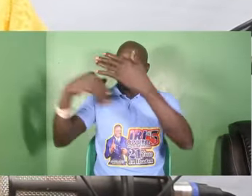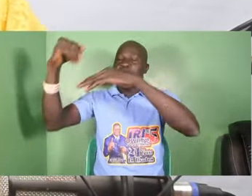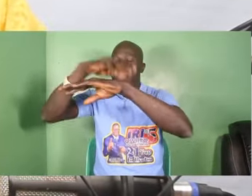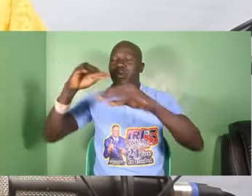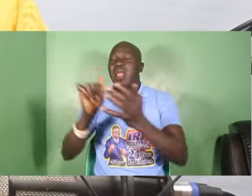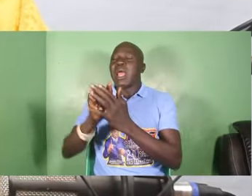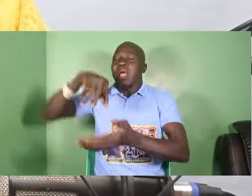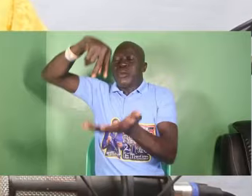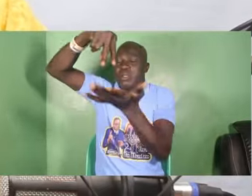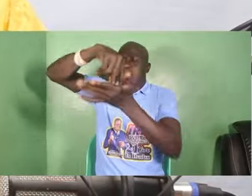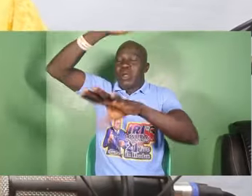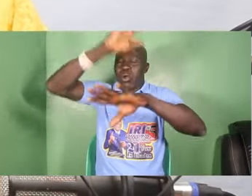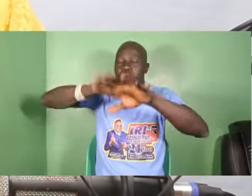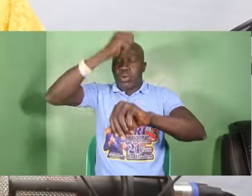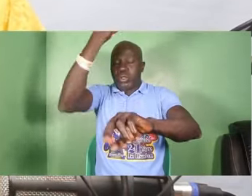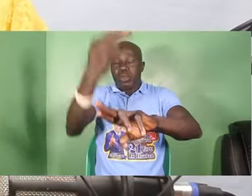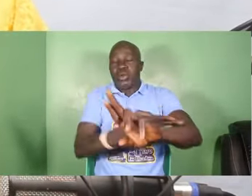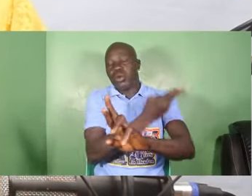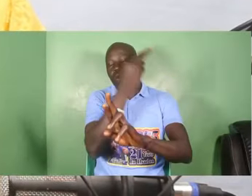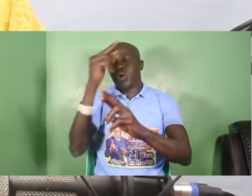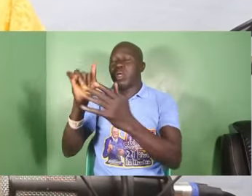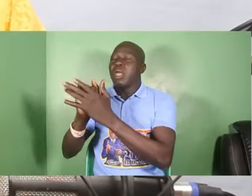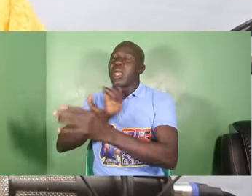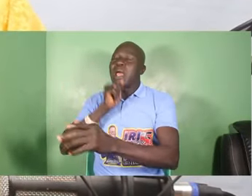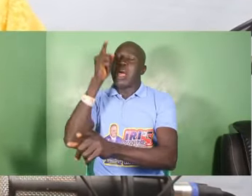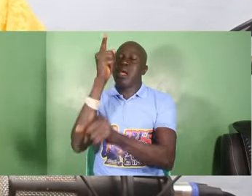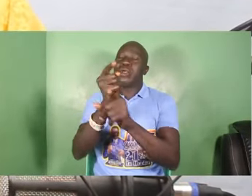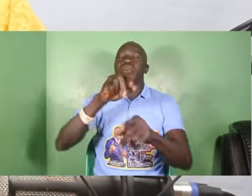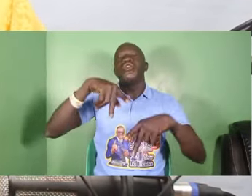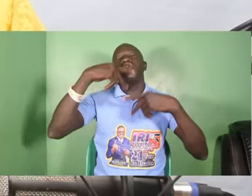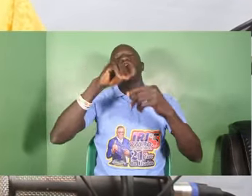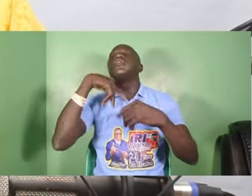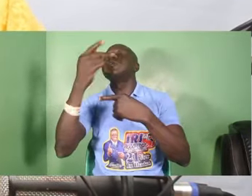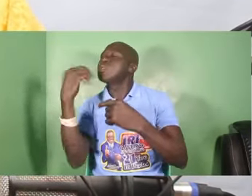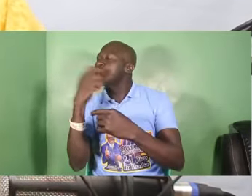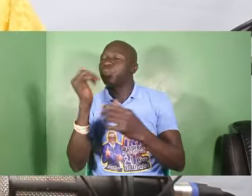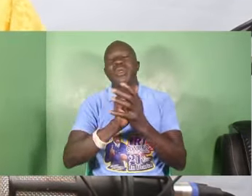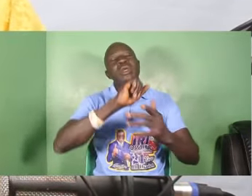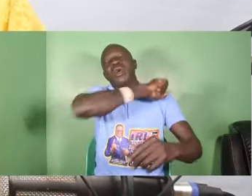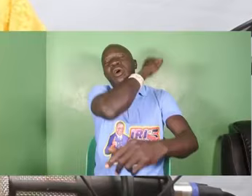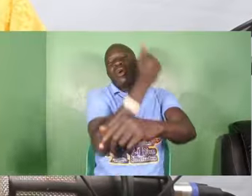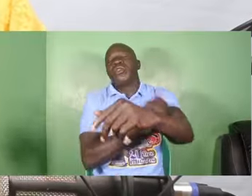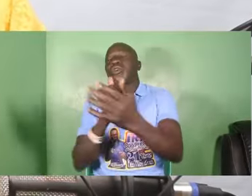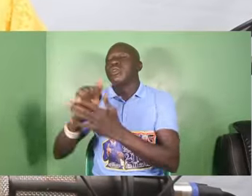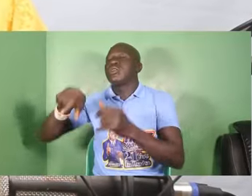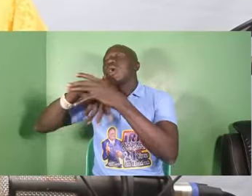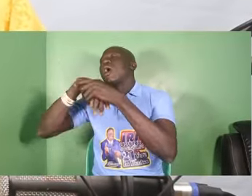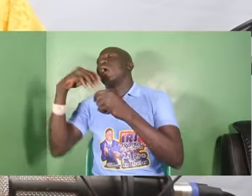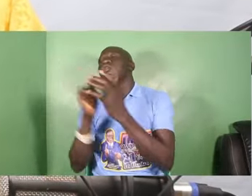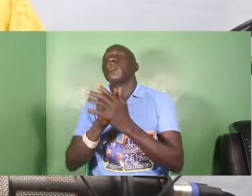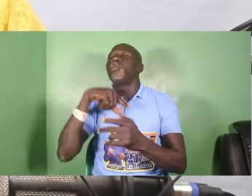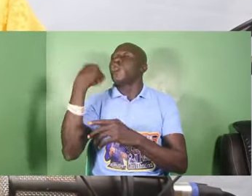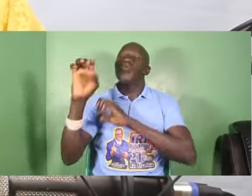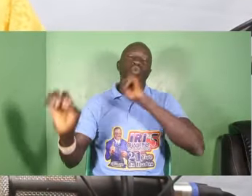tete lori apata re. I stayed on the rock. Mo wa so oro ase jade. I now speak this authoritarian words out. Mo pe ta